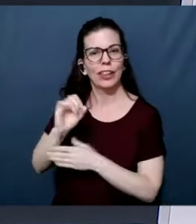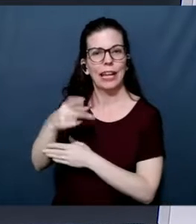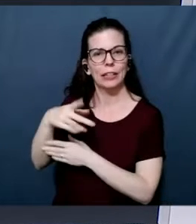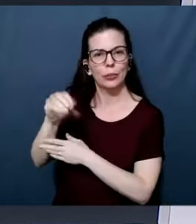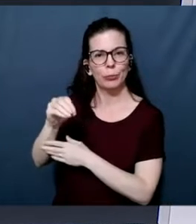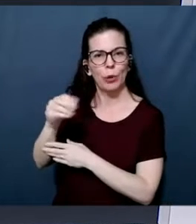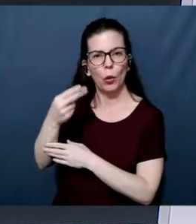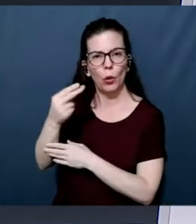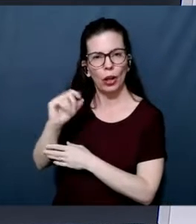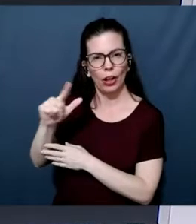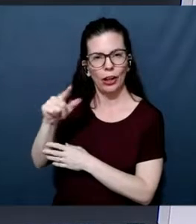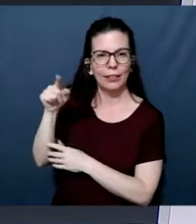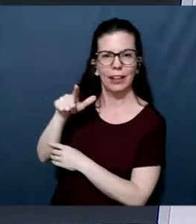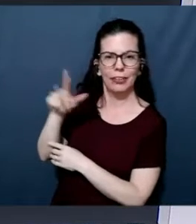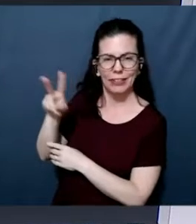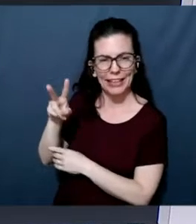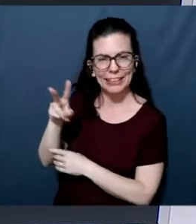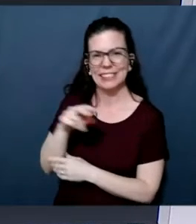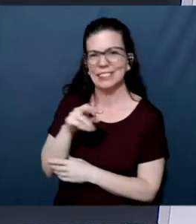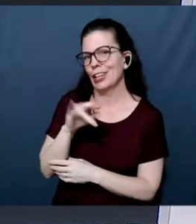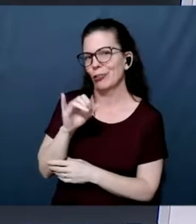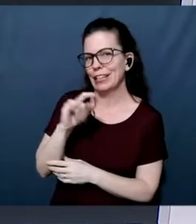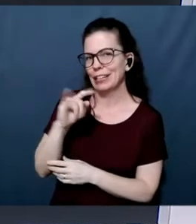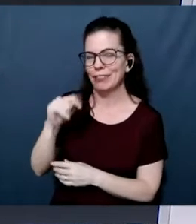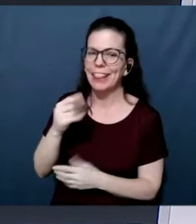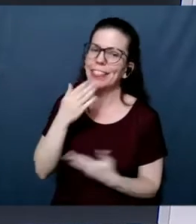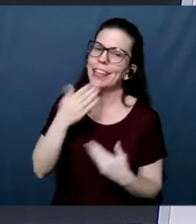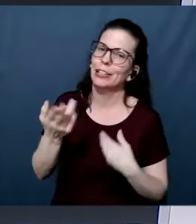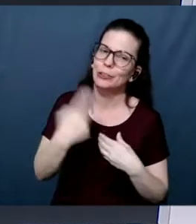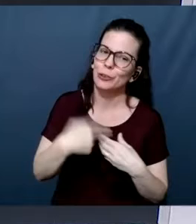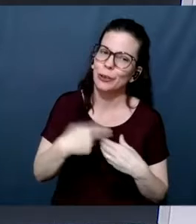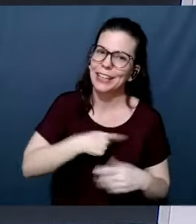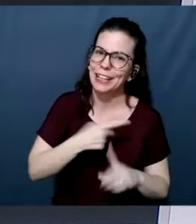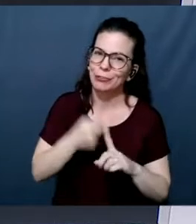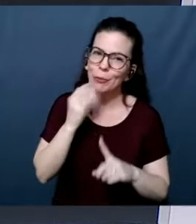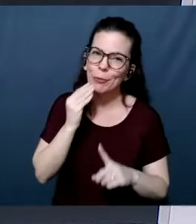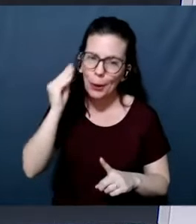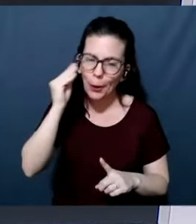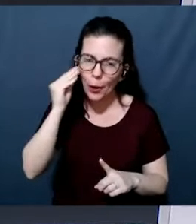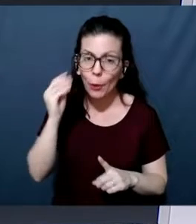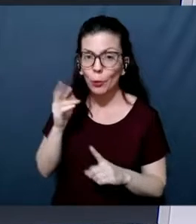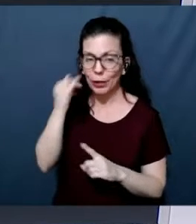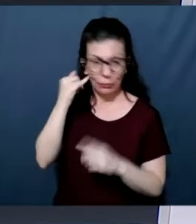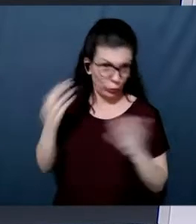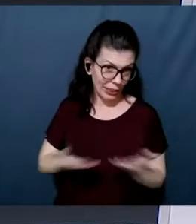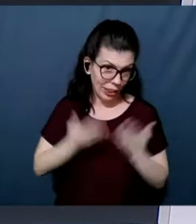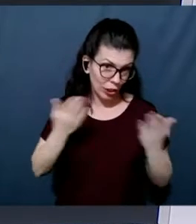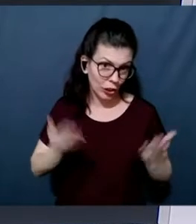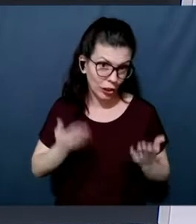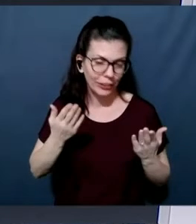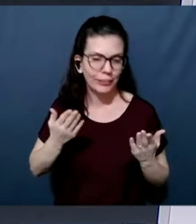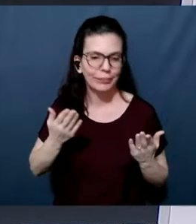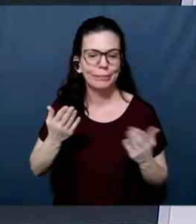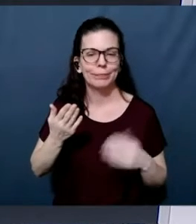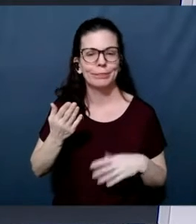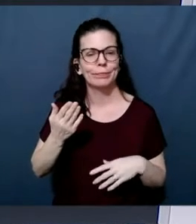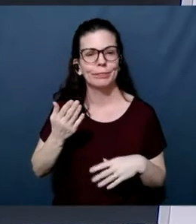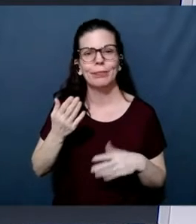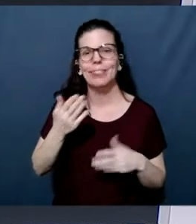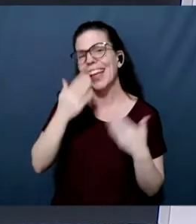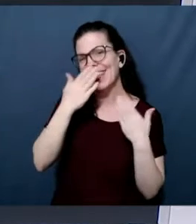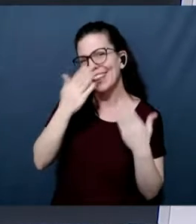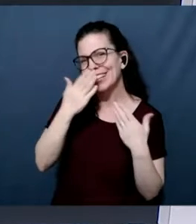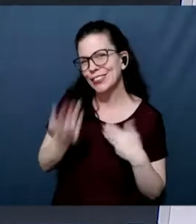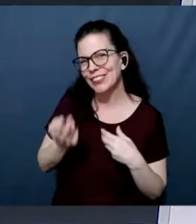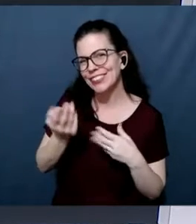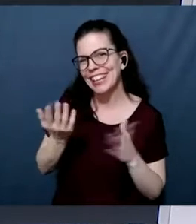Las Vegas at reInvent, so thank you for joining us from home, or if you're here in person, thank you again for joining us.